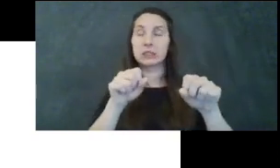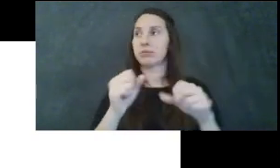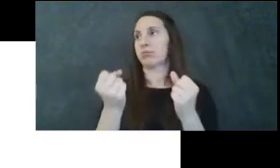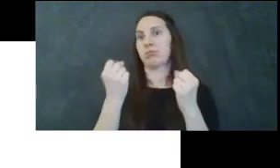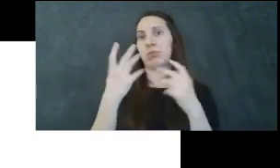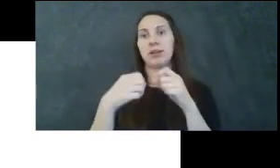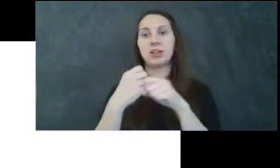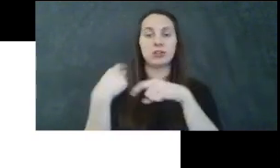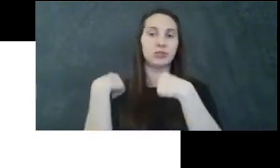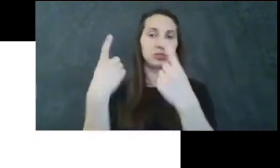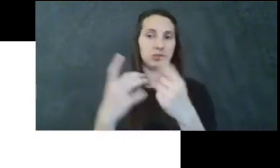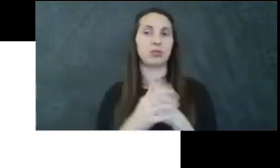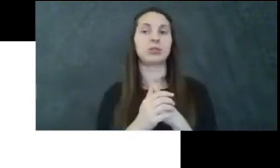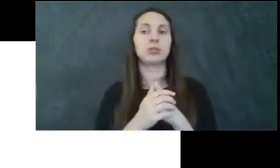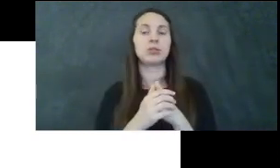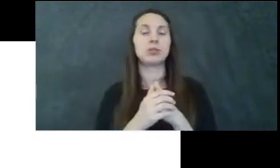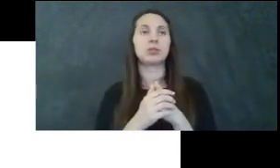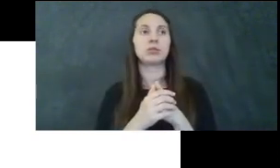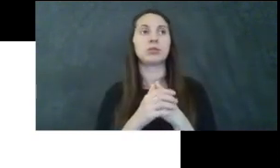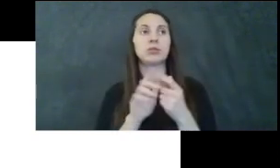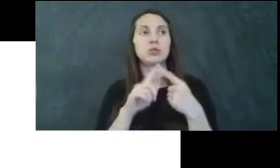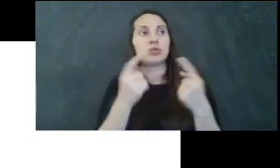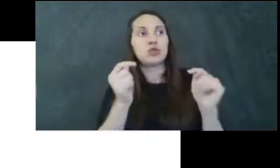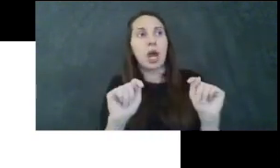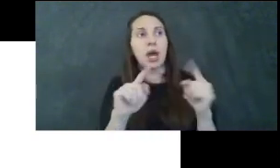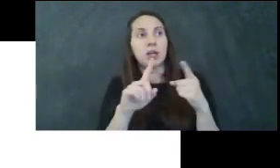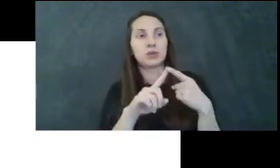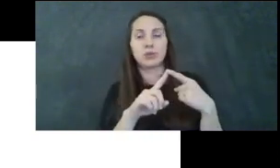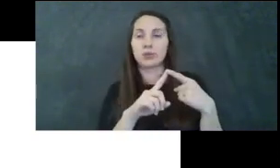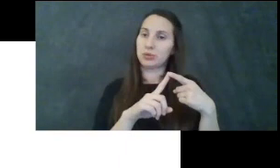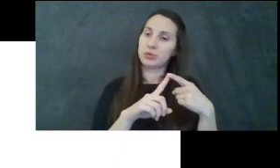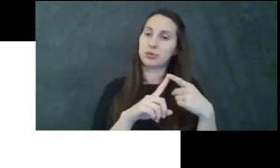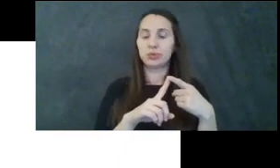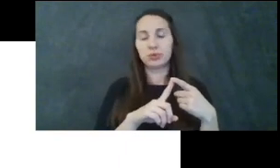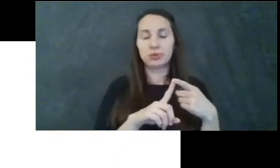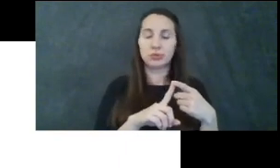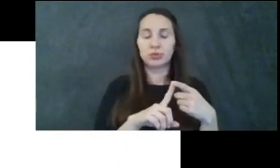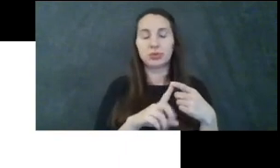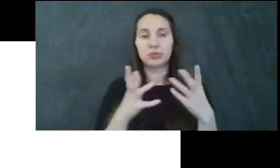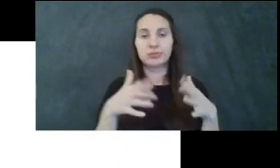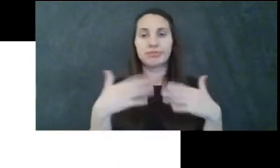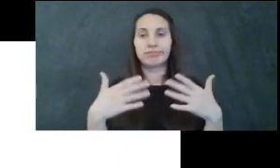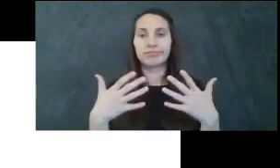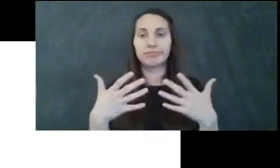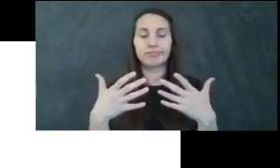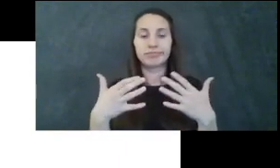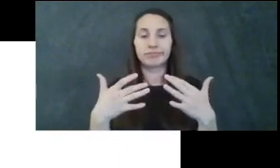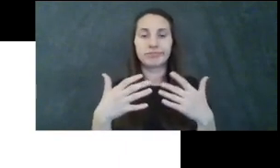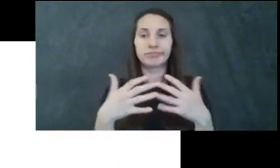years to try to get more and more of